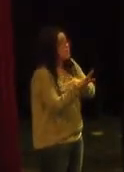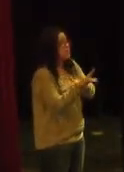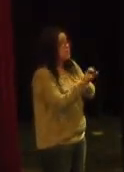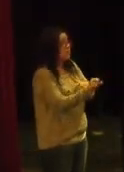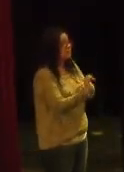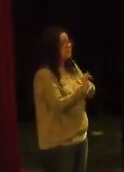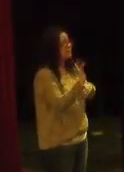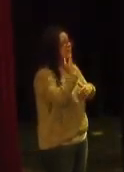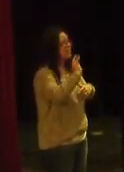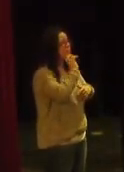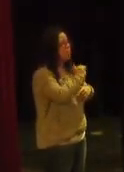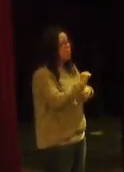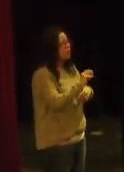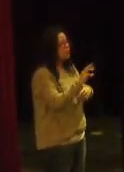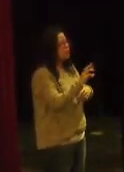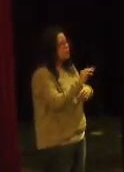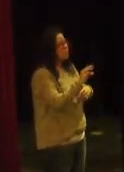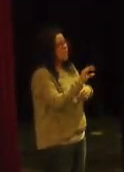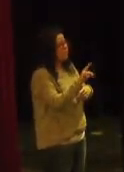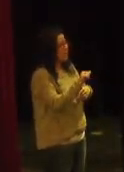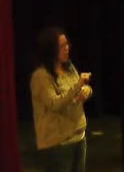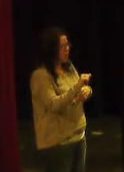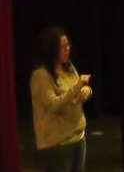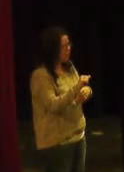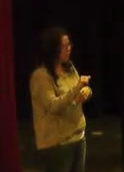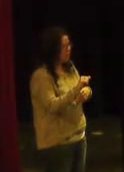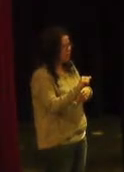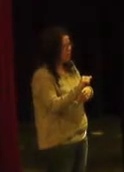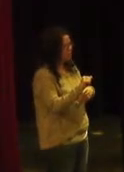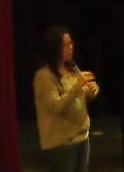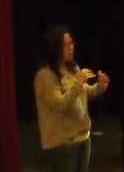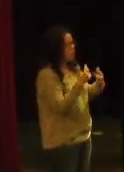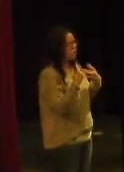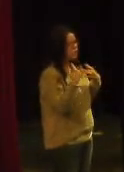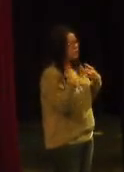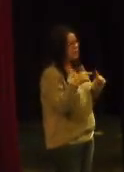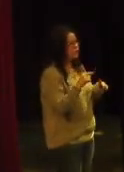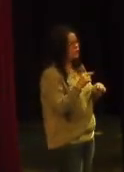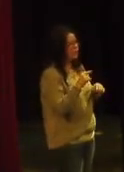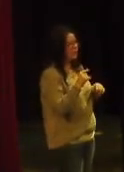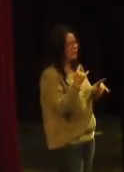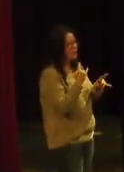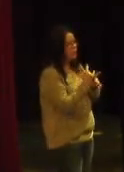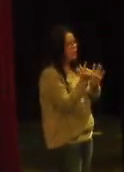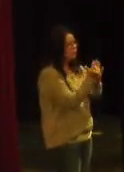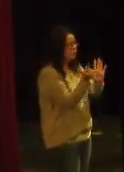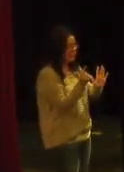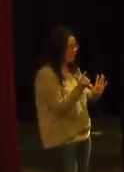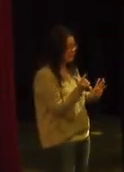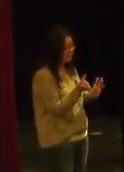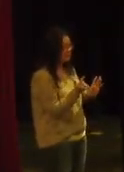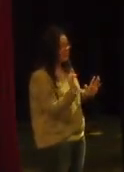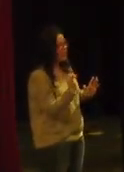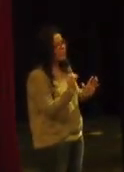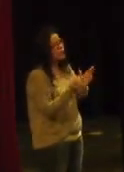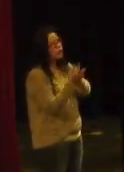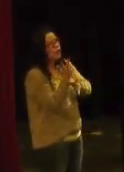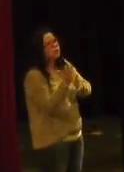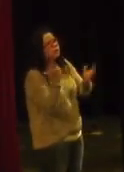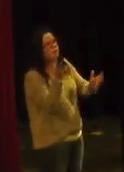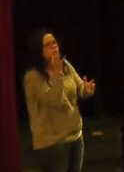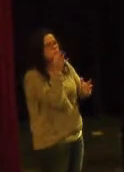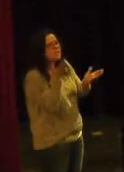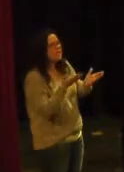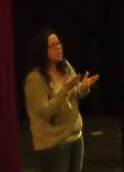old mafia wars during Prohibition, where you know you're growing too much weed over here in Oregon, you're interfering with my ability